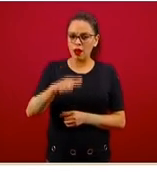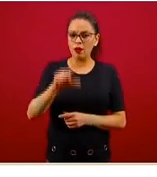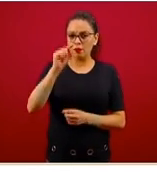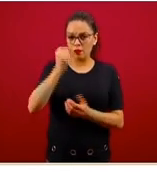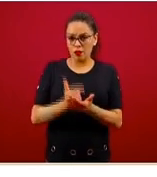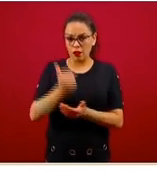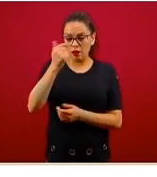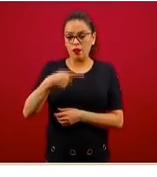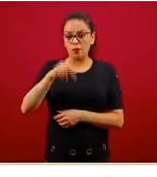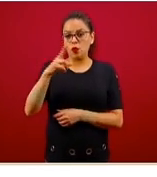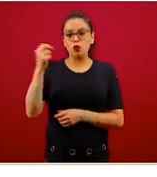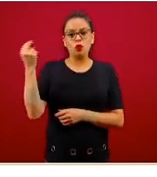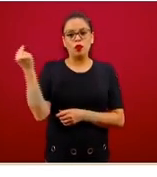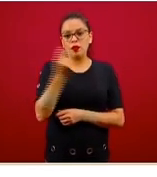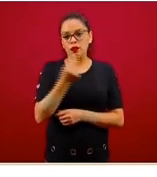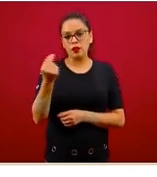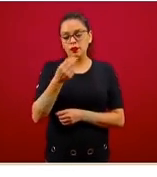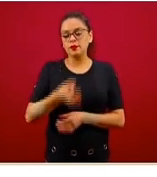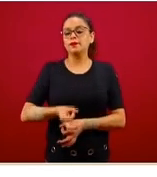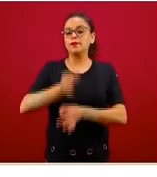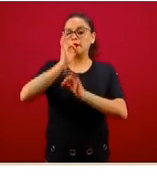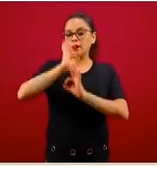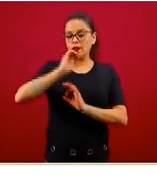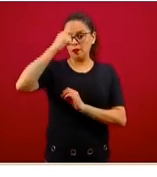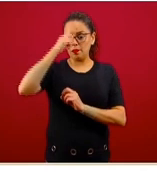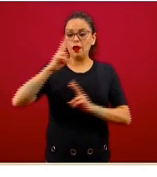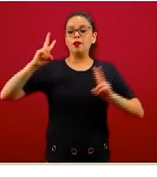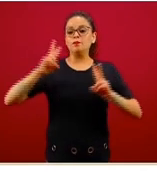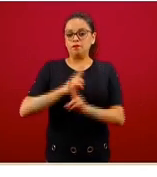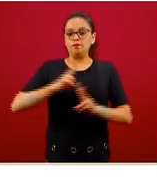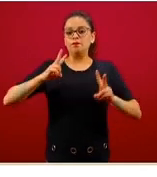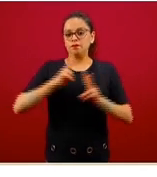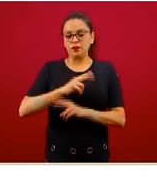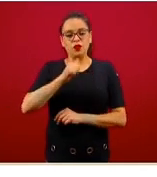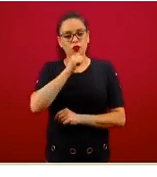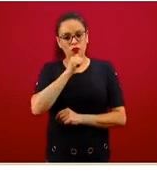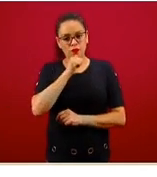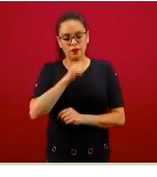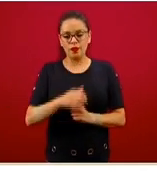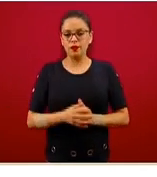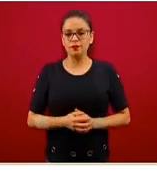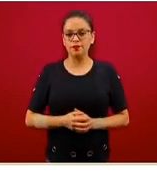And what did they notify? Well, that we have